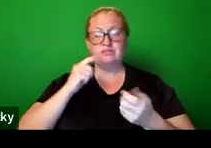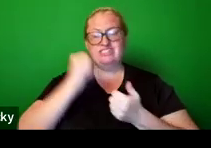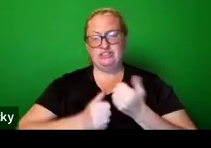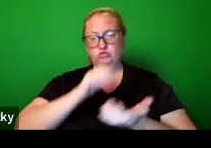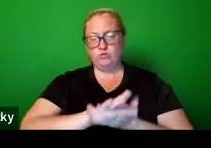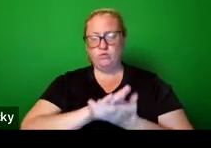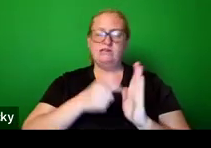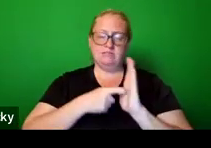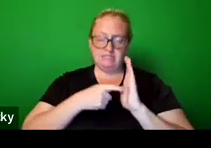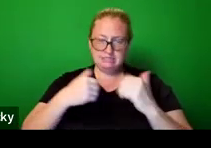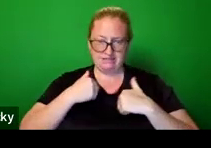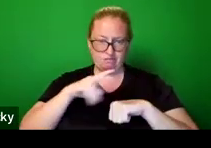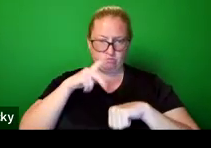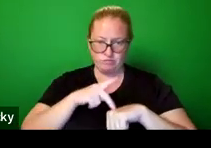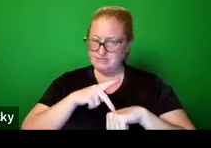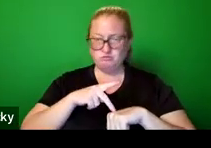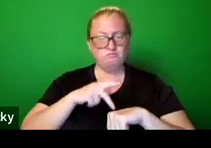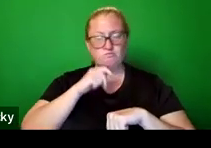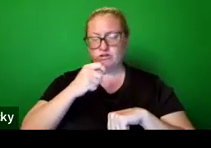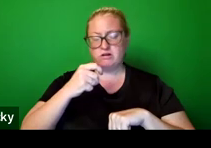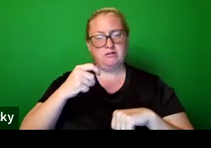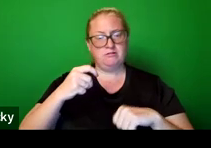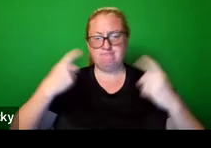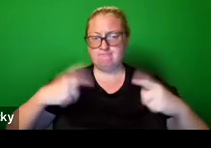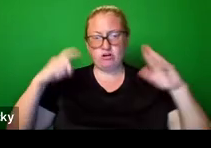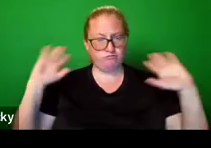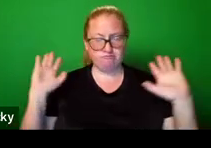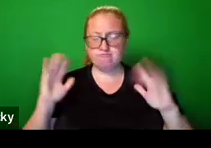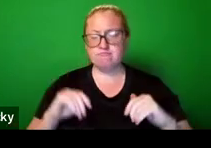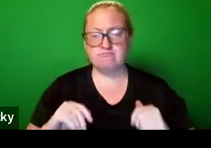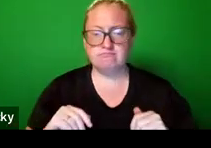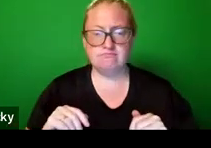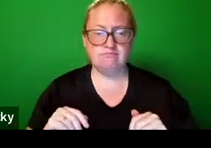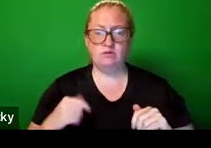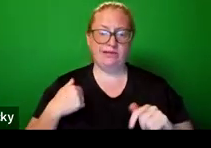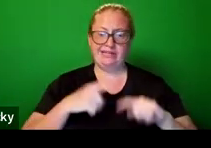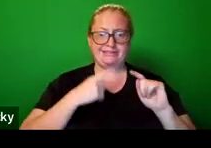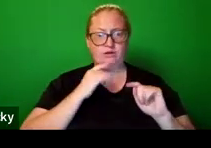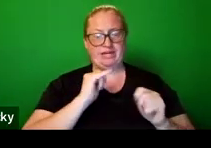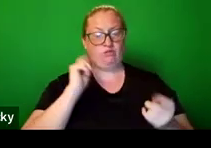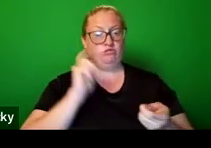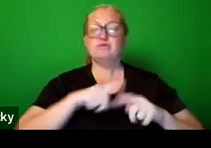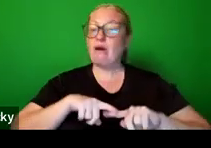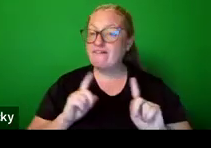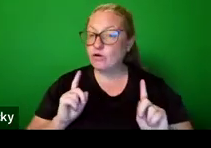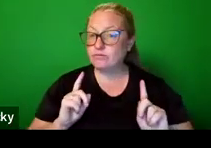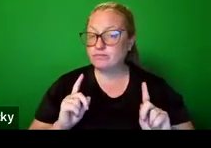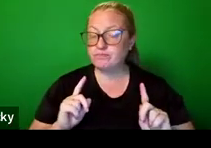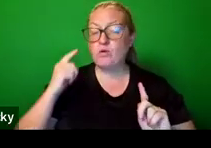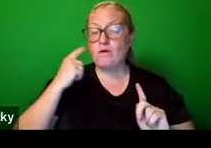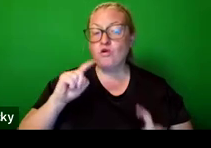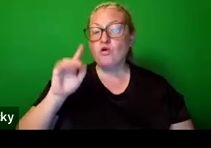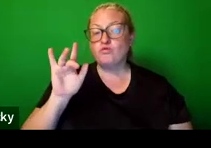a principal. That's not in dispute in any forum, like this is an area where we can make reductions. However, for